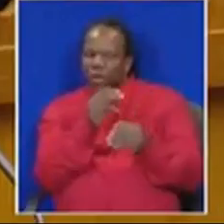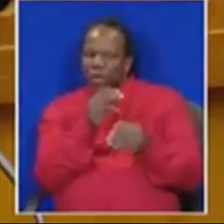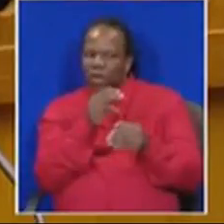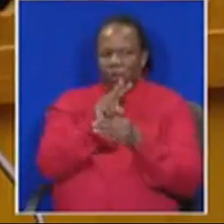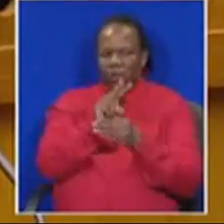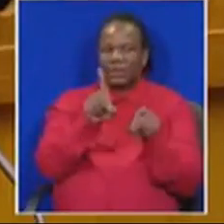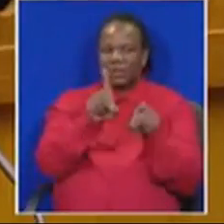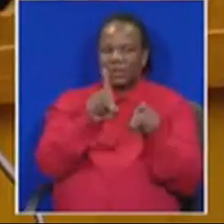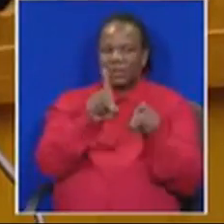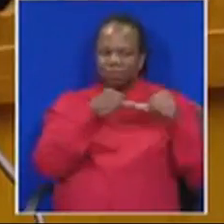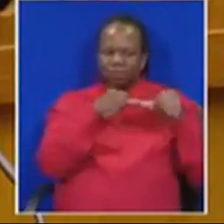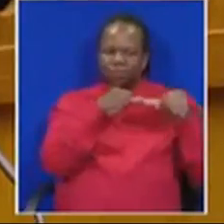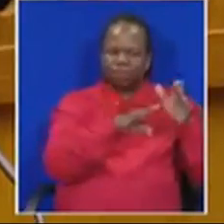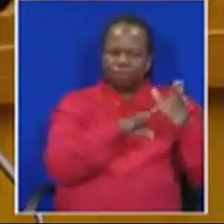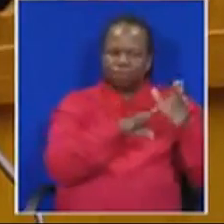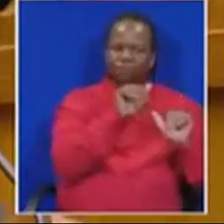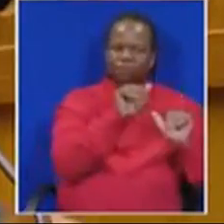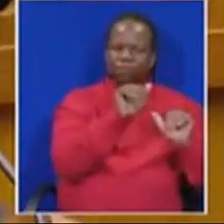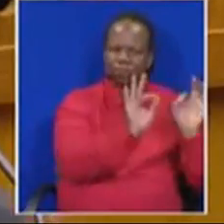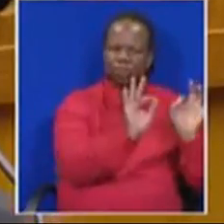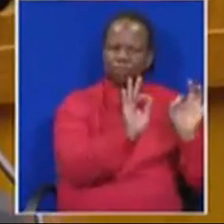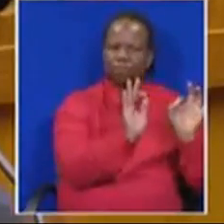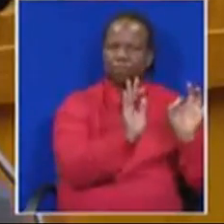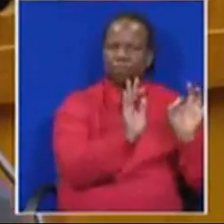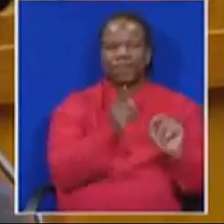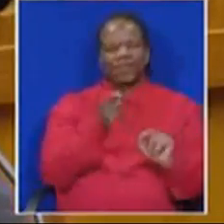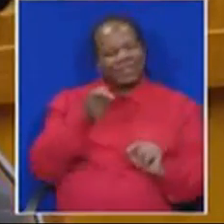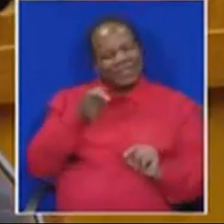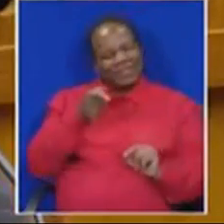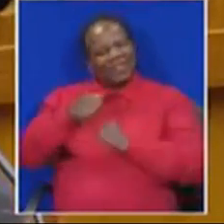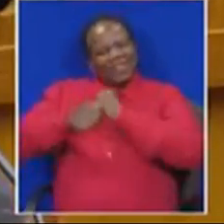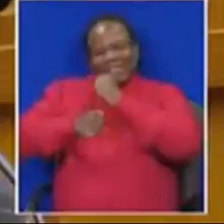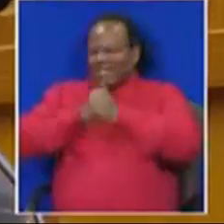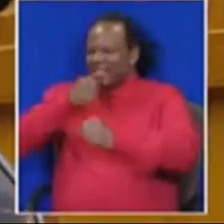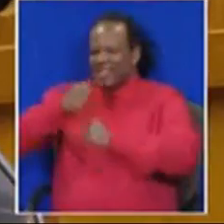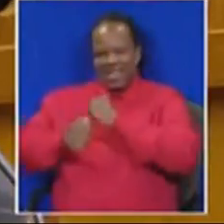sustainability. This is the year in which